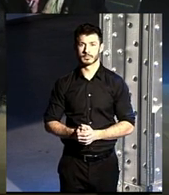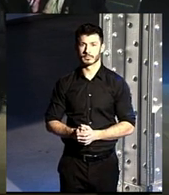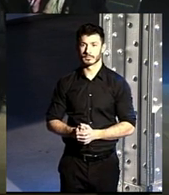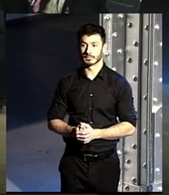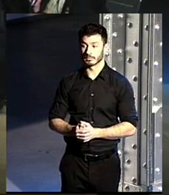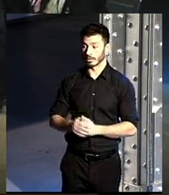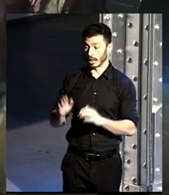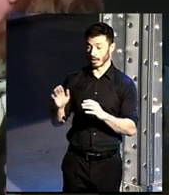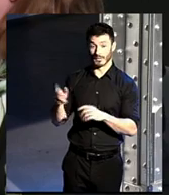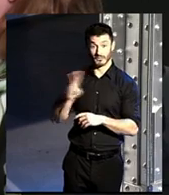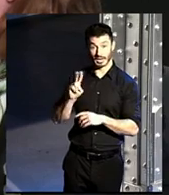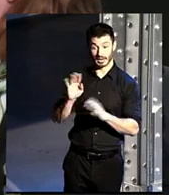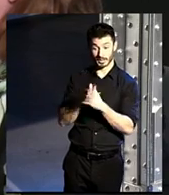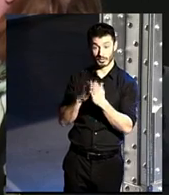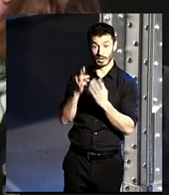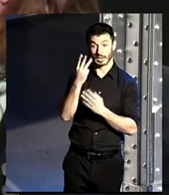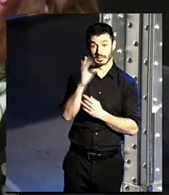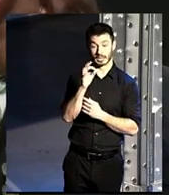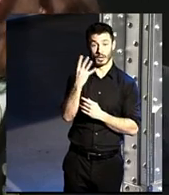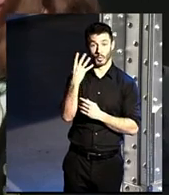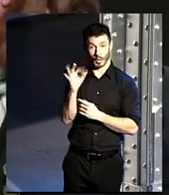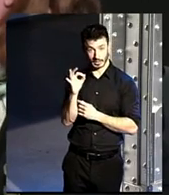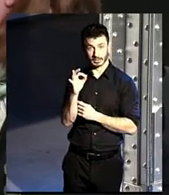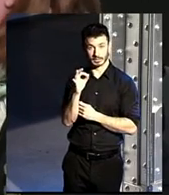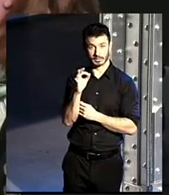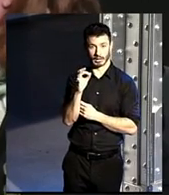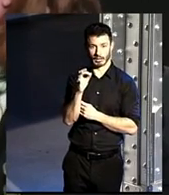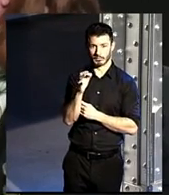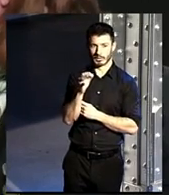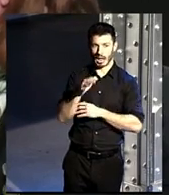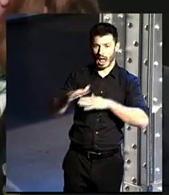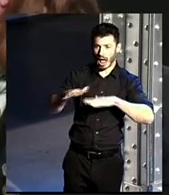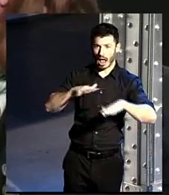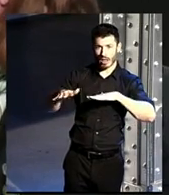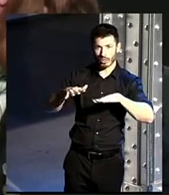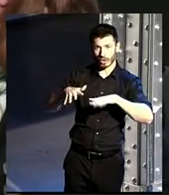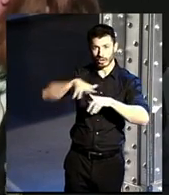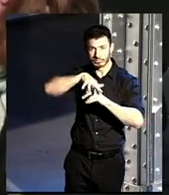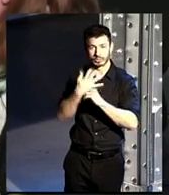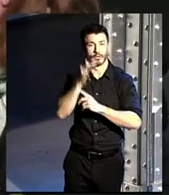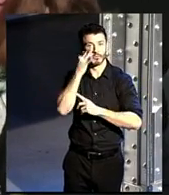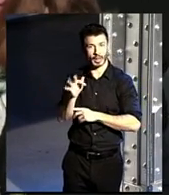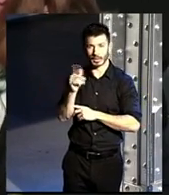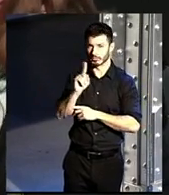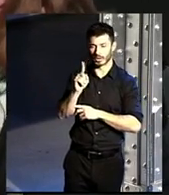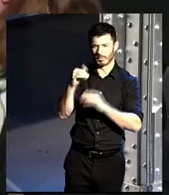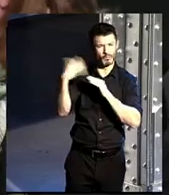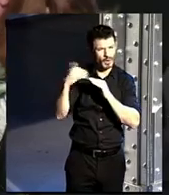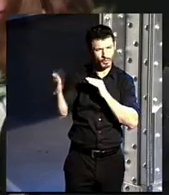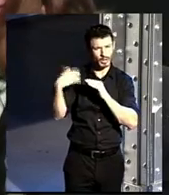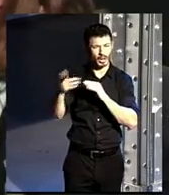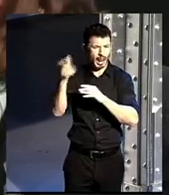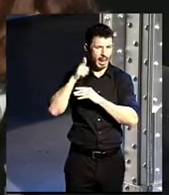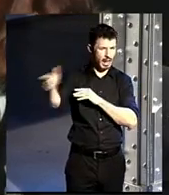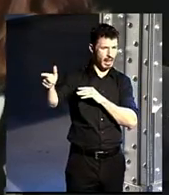40 primeros libros no hace nada, no tiene acción que transcurra en Francia. La idea siempre es ir fuera, lo más lejos posible y